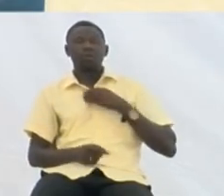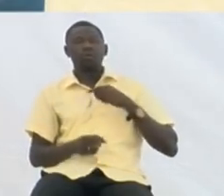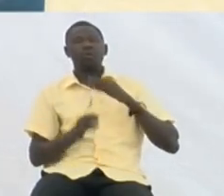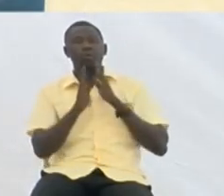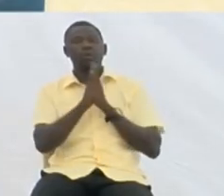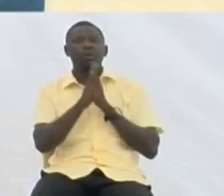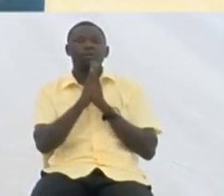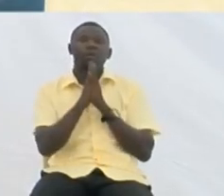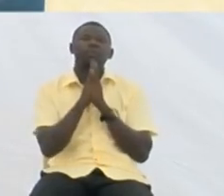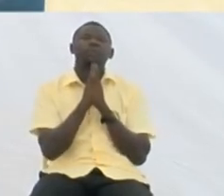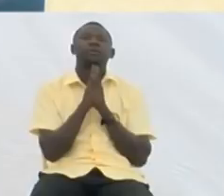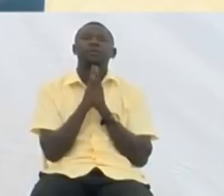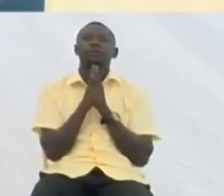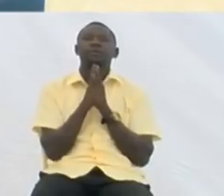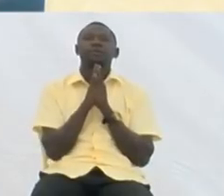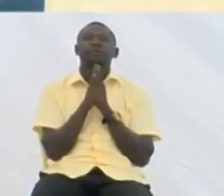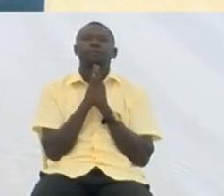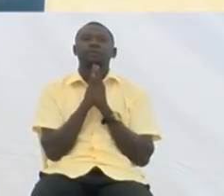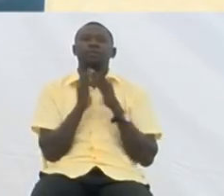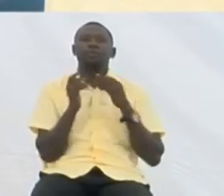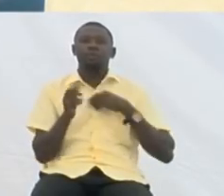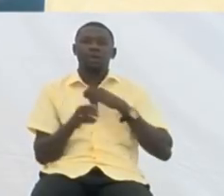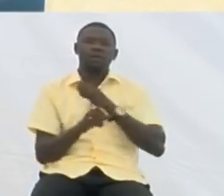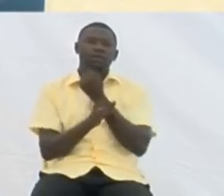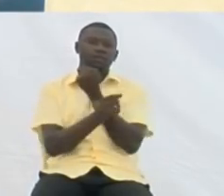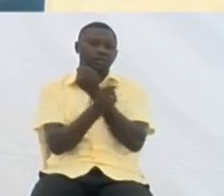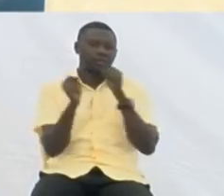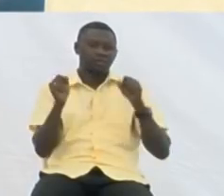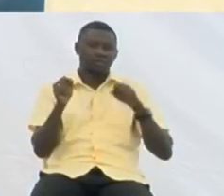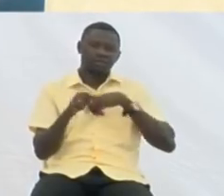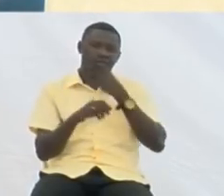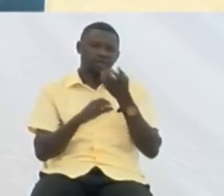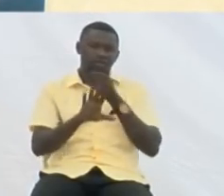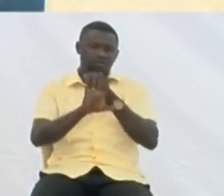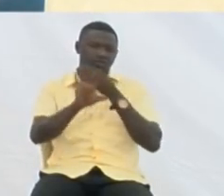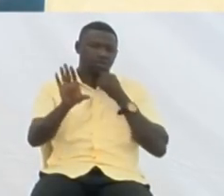was praying. Natsuturola nin tanko ni mol min ni bije.